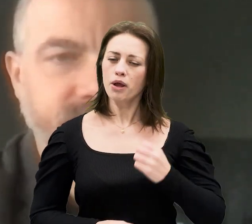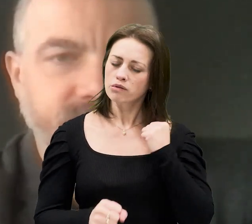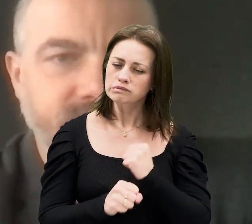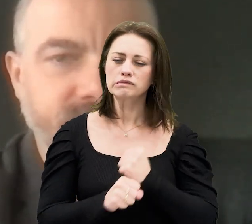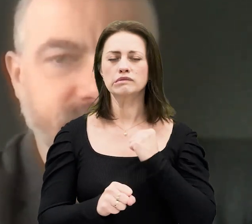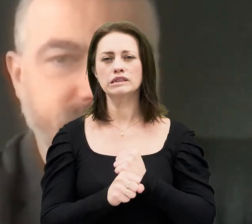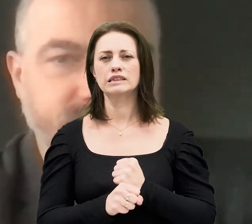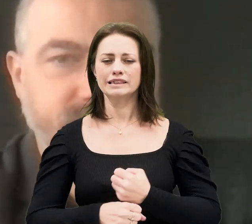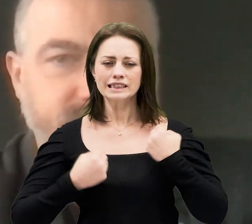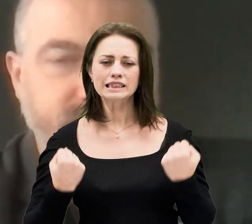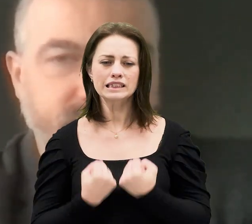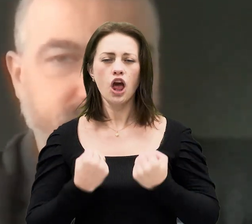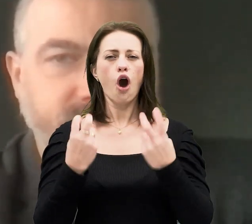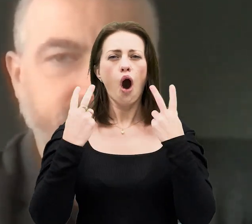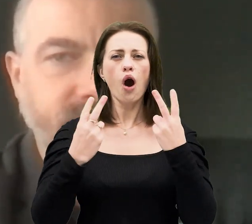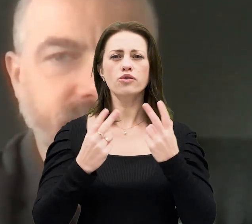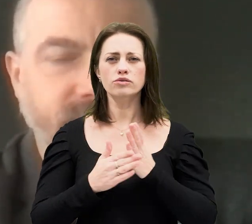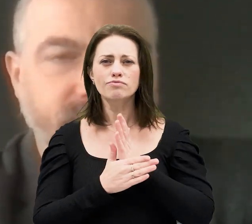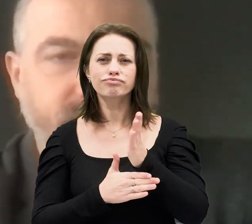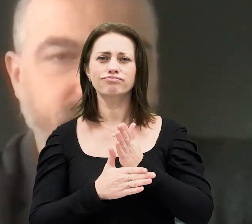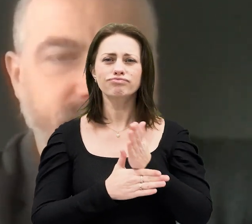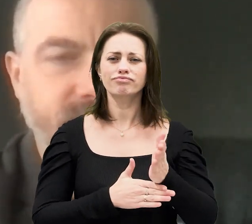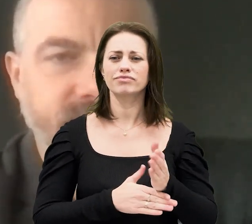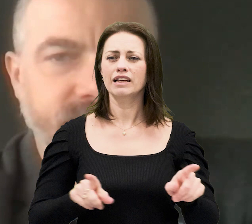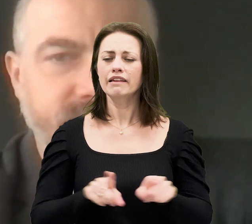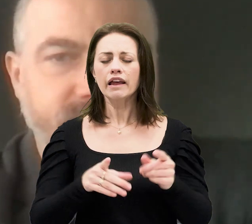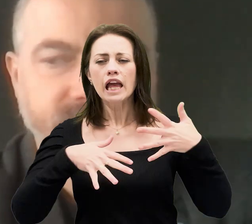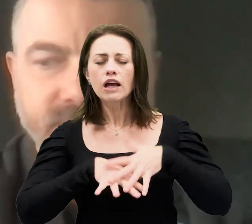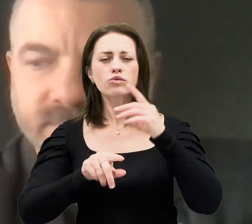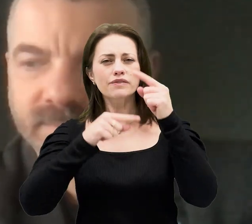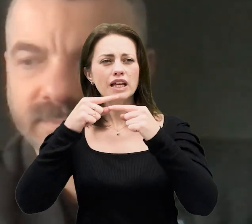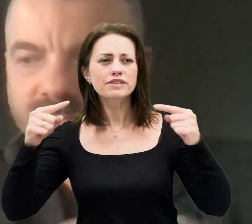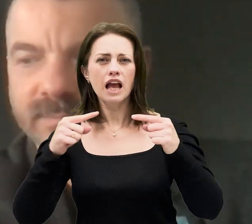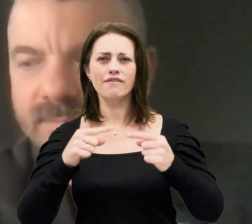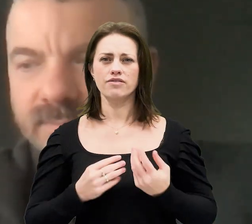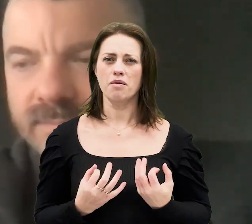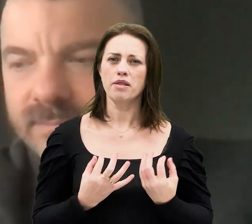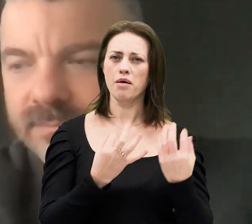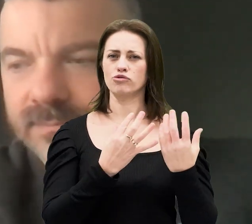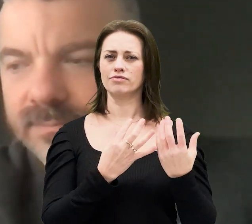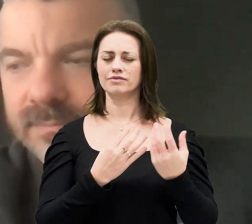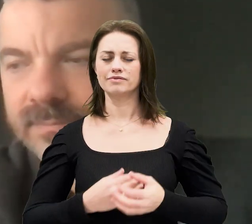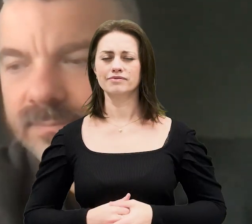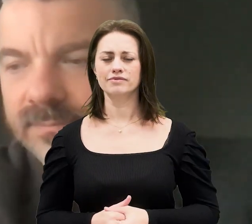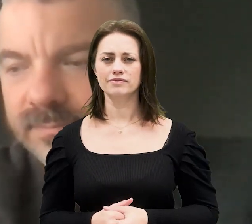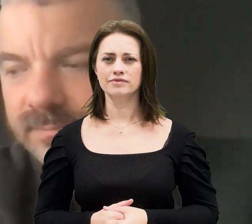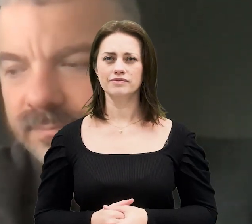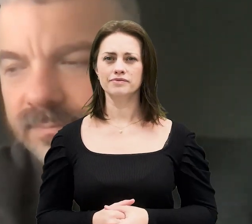worked pretty hard to promote the values and benefits of inclusive